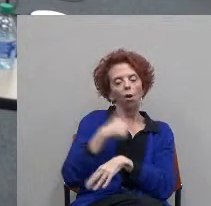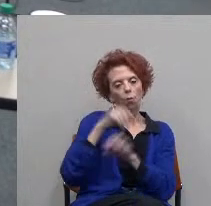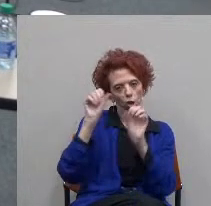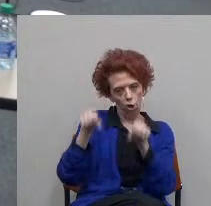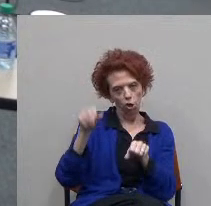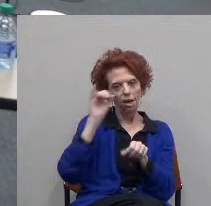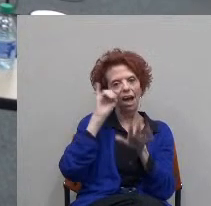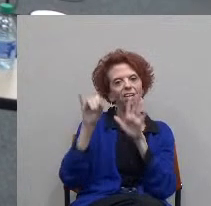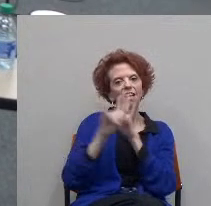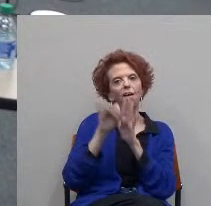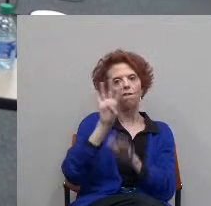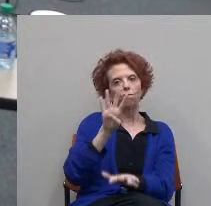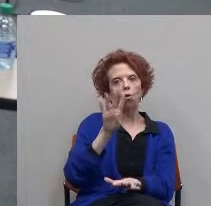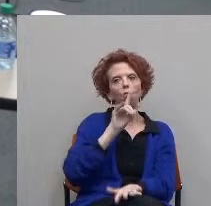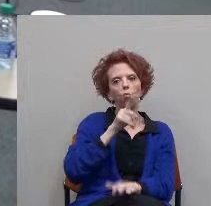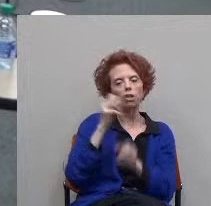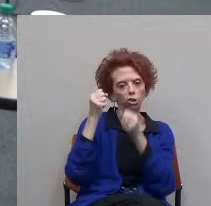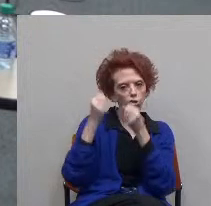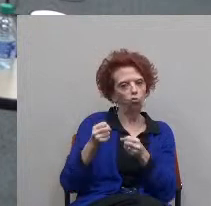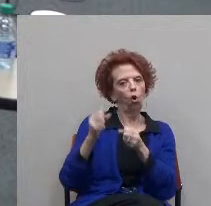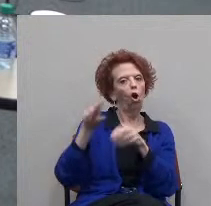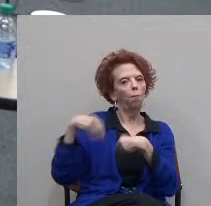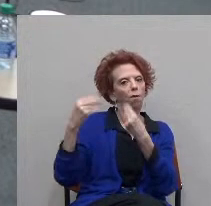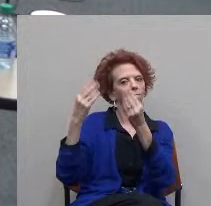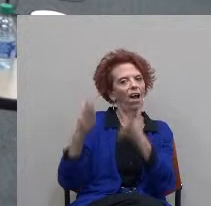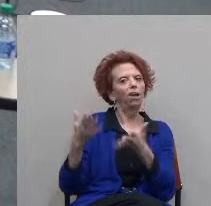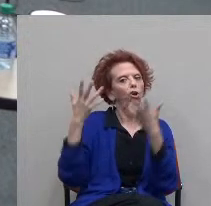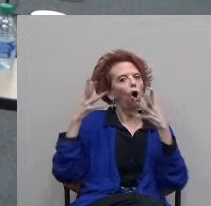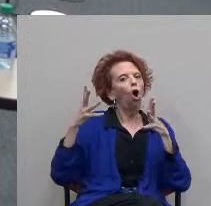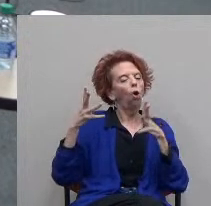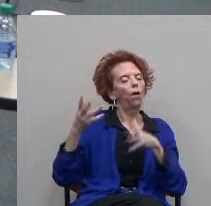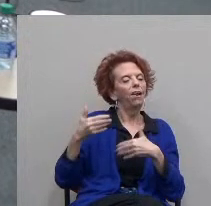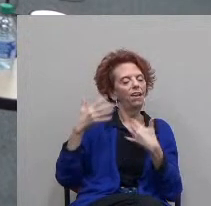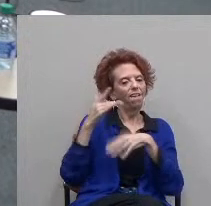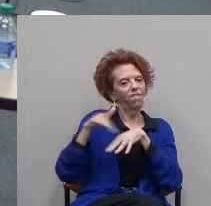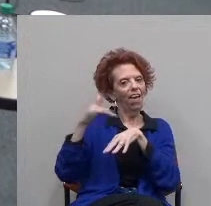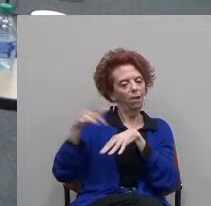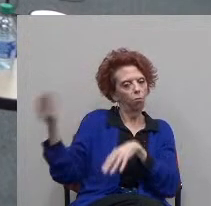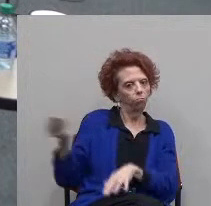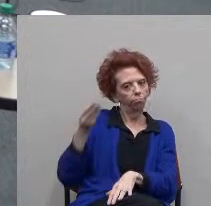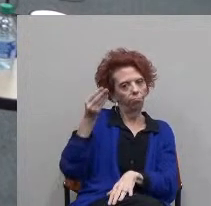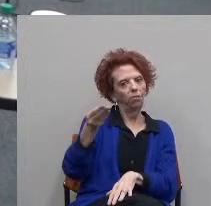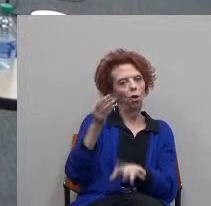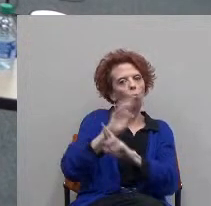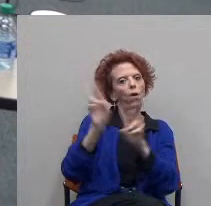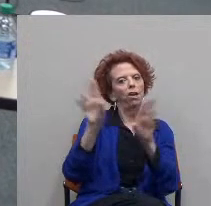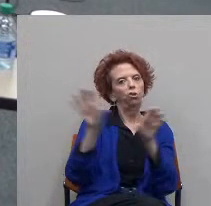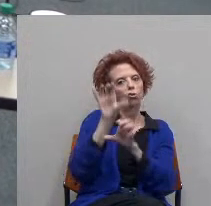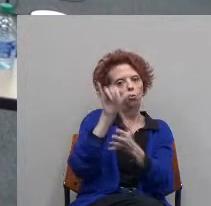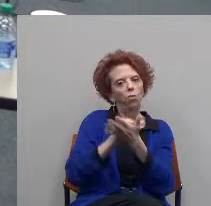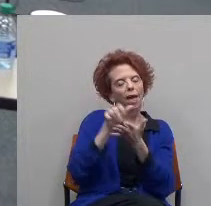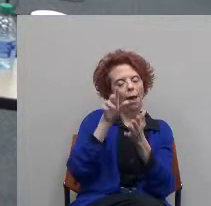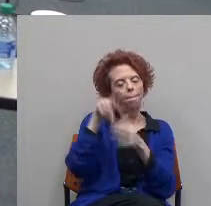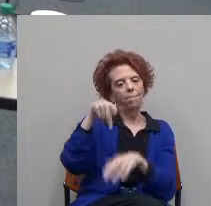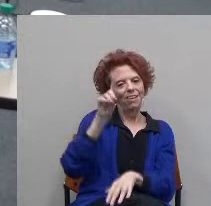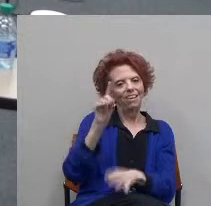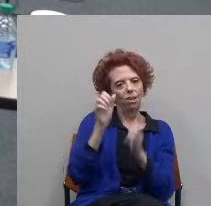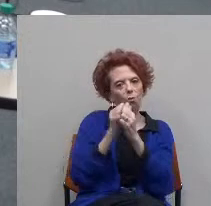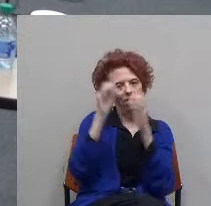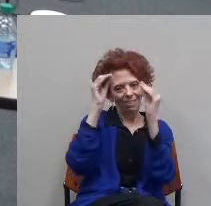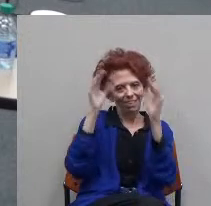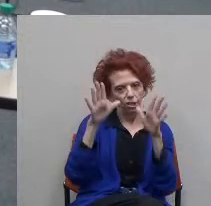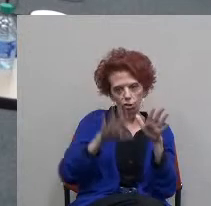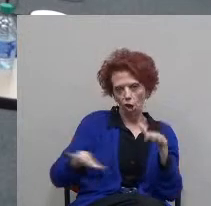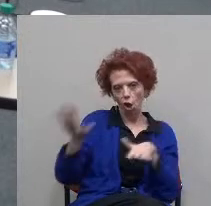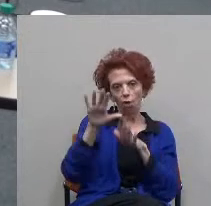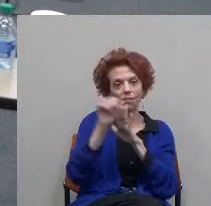to identify 4 really strong providers already off the shelf, ready to do that PD with our teachers across the